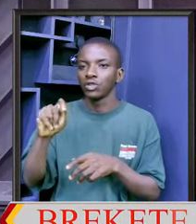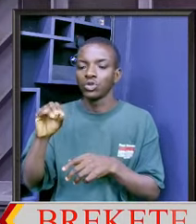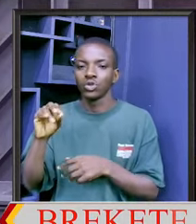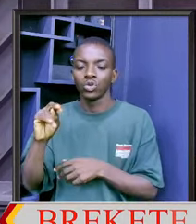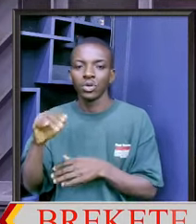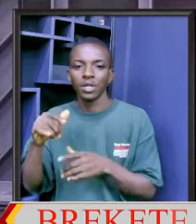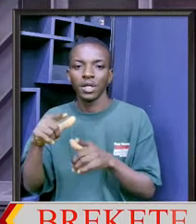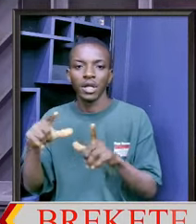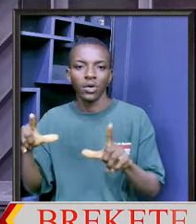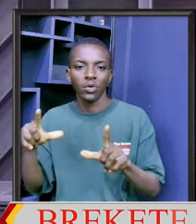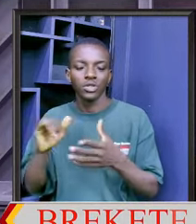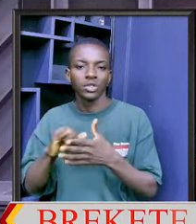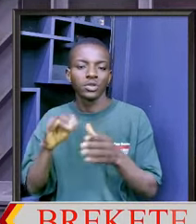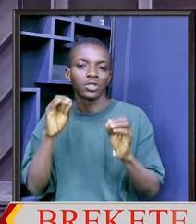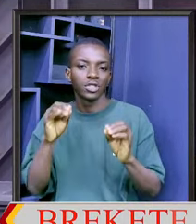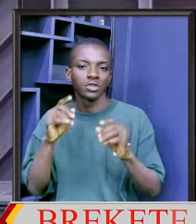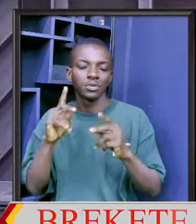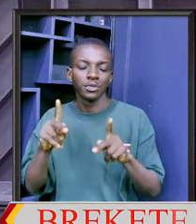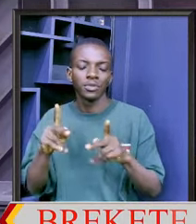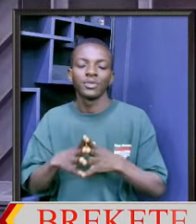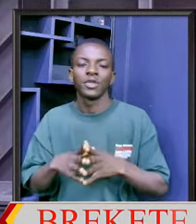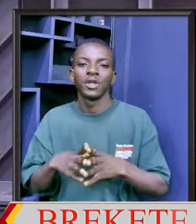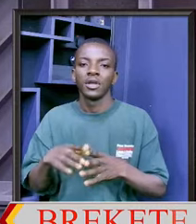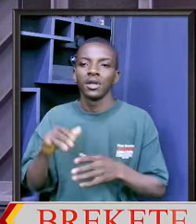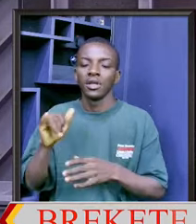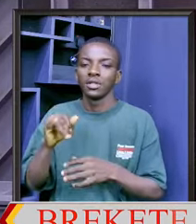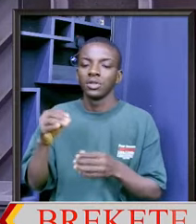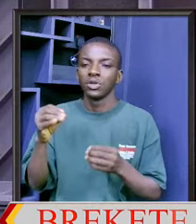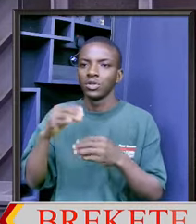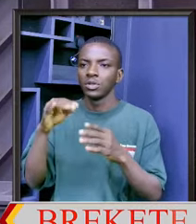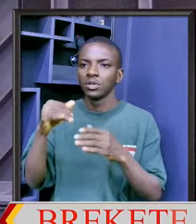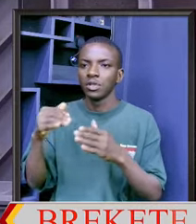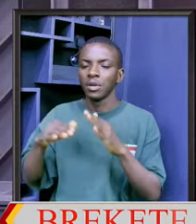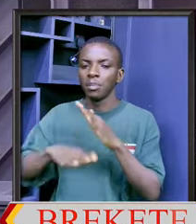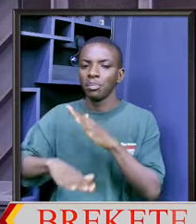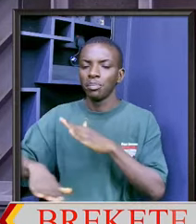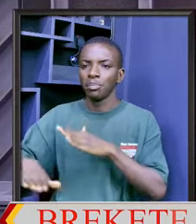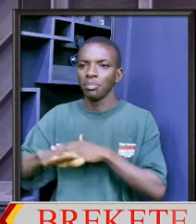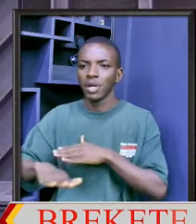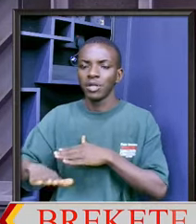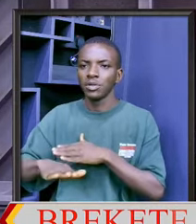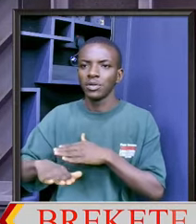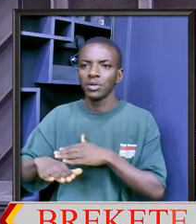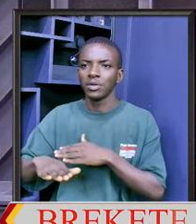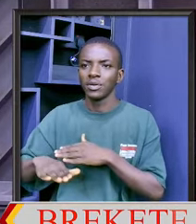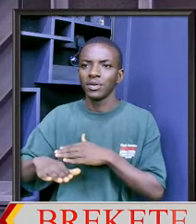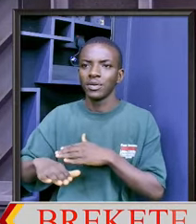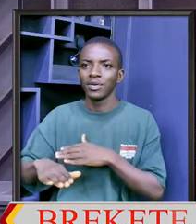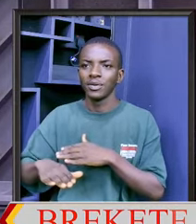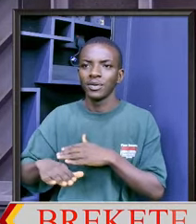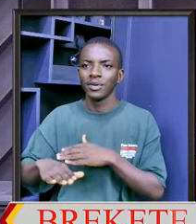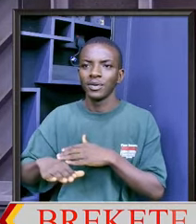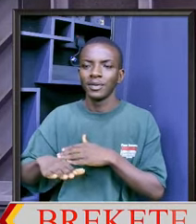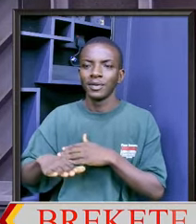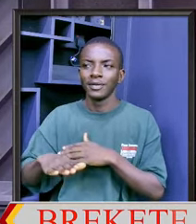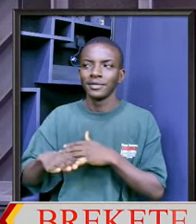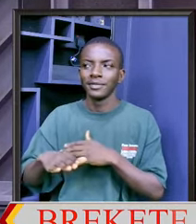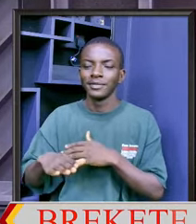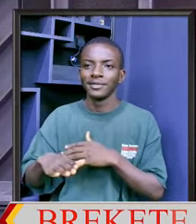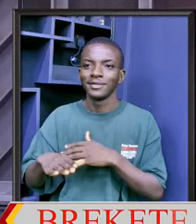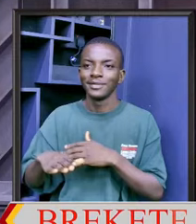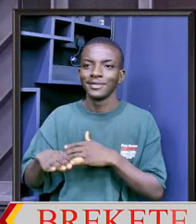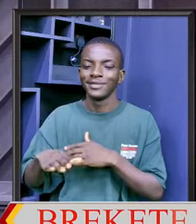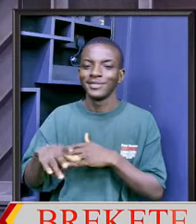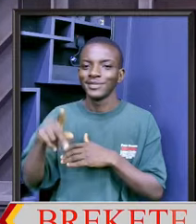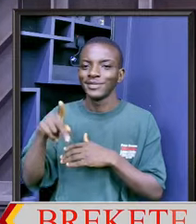programming language, now we teach people. Python? Yes, Modern Present. Now, the bedrock of many... What of Cobra? No, they don't get any programming language. Okay,